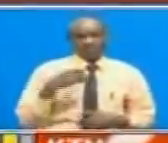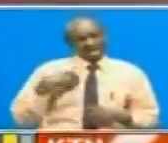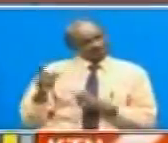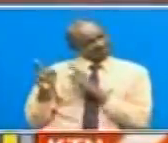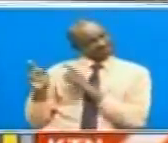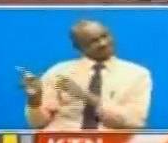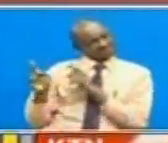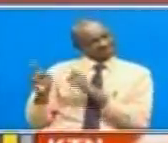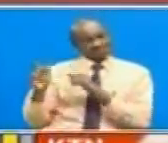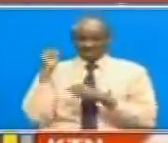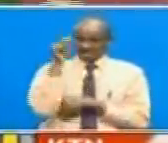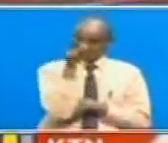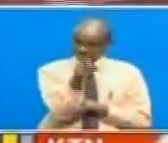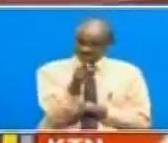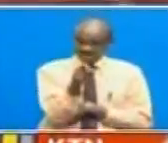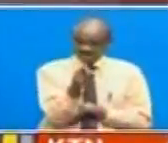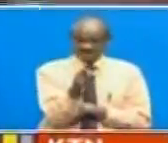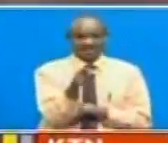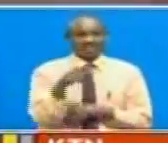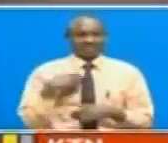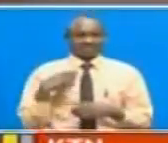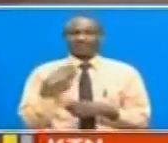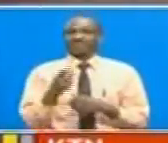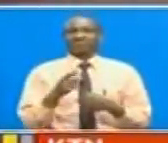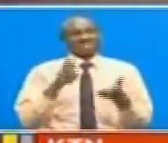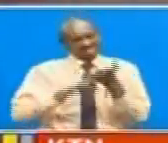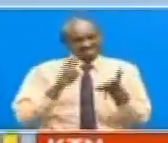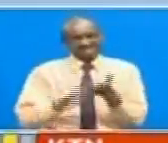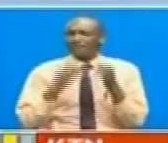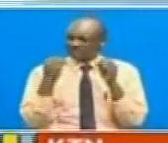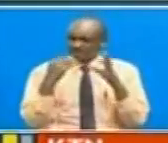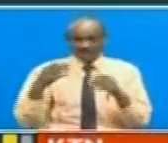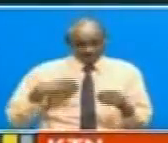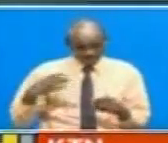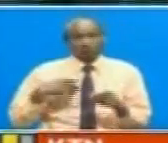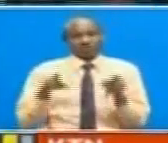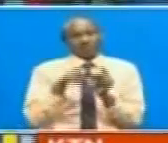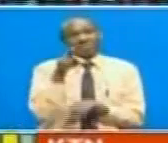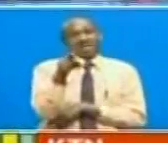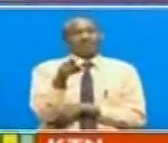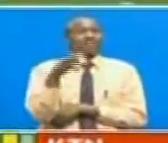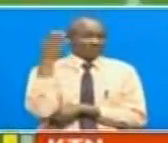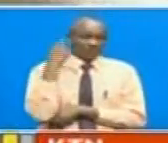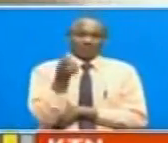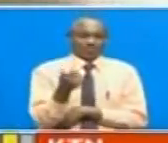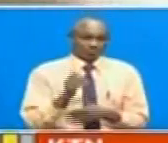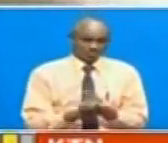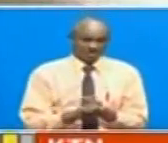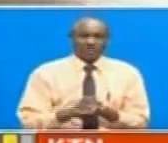mrushaji mkuki Julius Yego, mashindano ya viwanja yamesajili idadi kubwa ya washiriki ikilinganishwa na hapo awali. Long